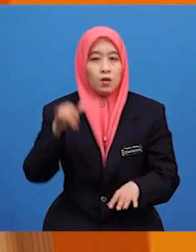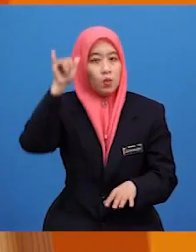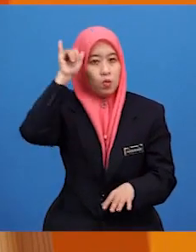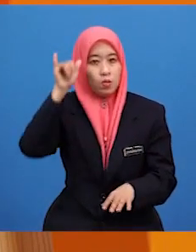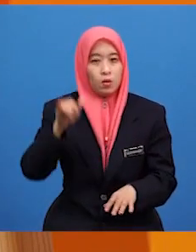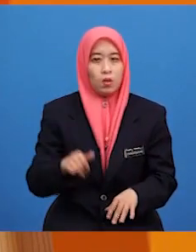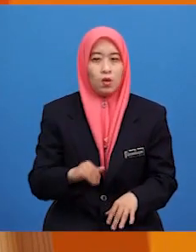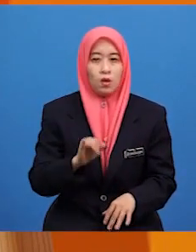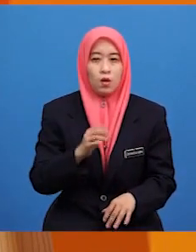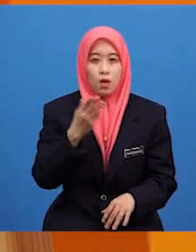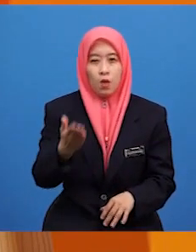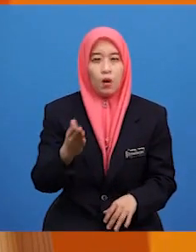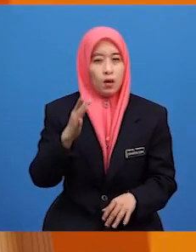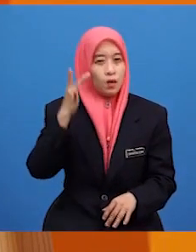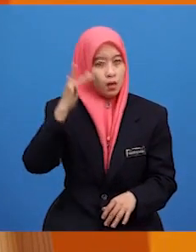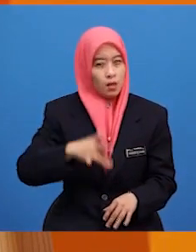bored?